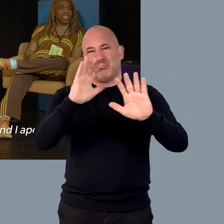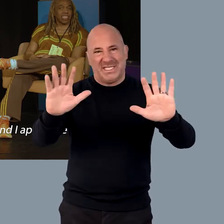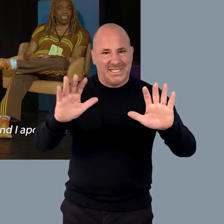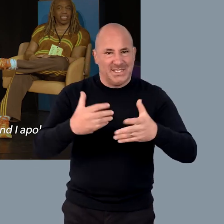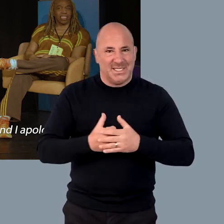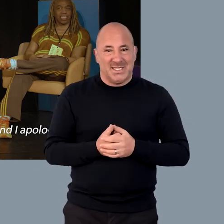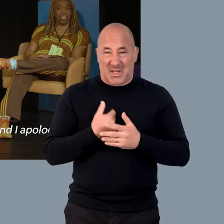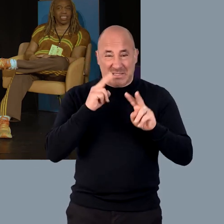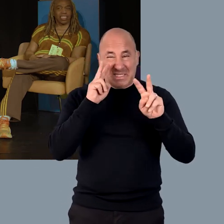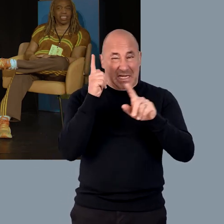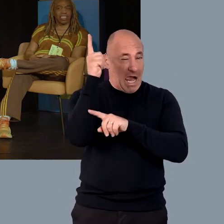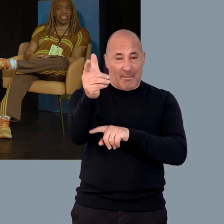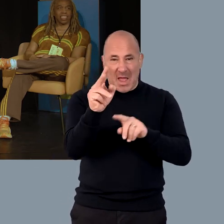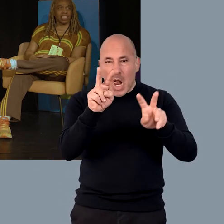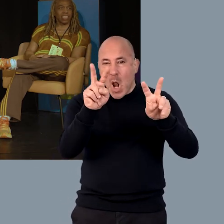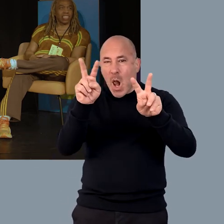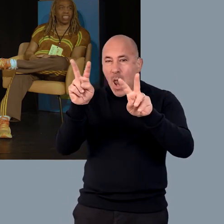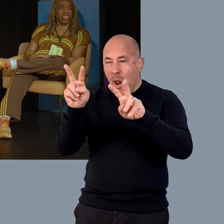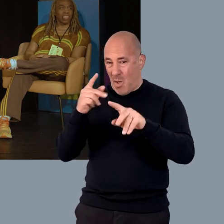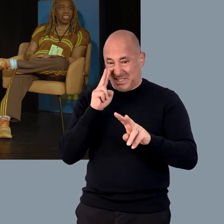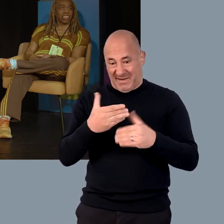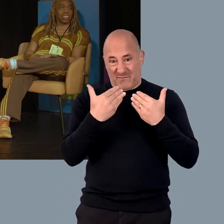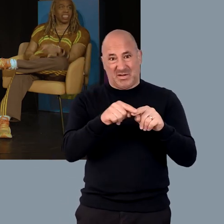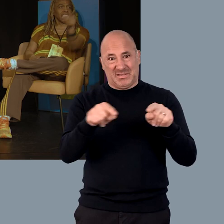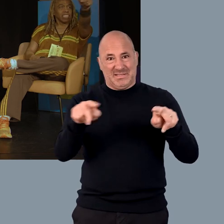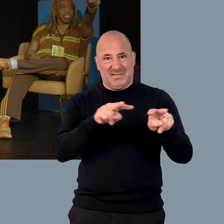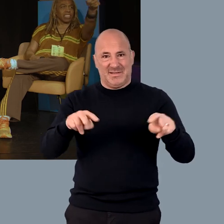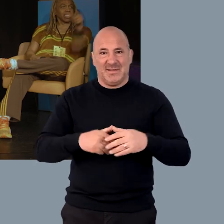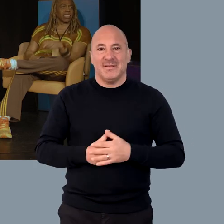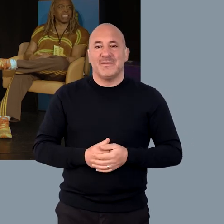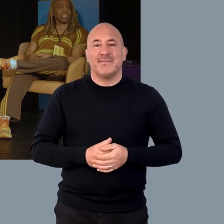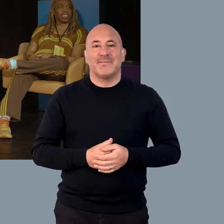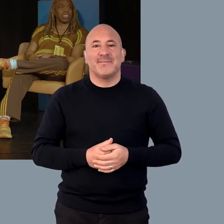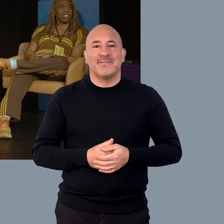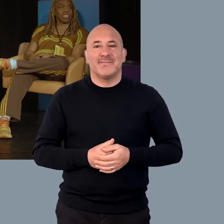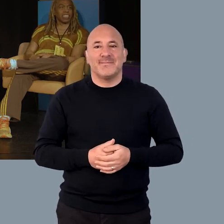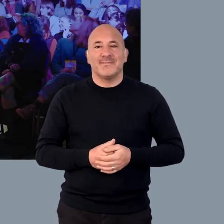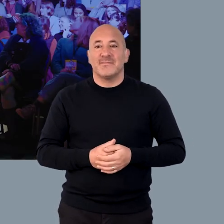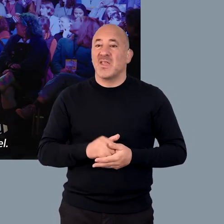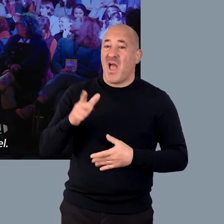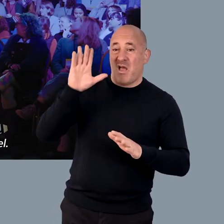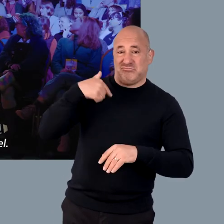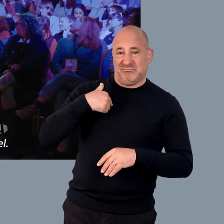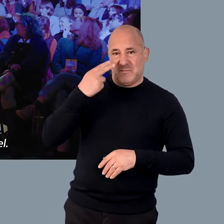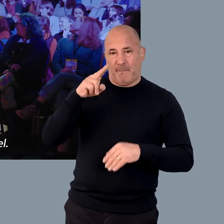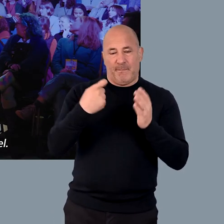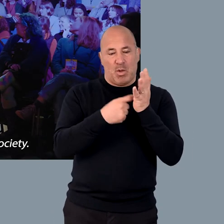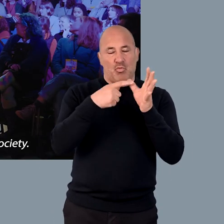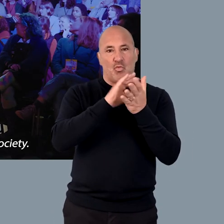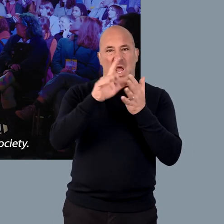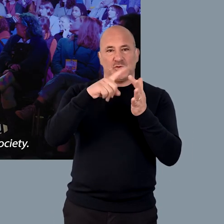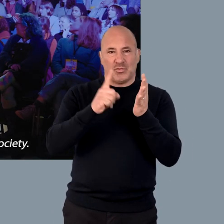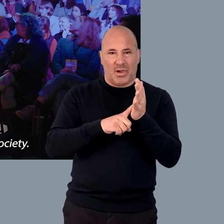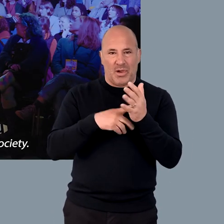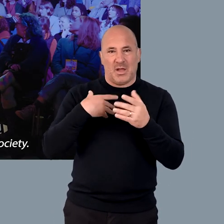if i've missed every anyone um i can only see so far up and i'm seeing the people in front of me hi my name's rachel